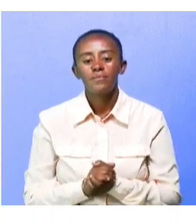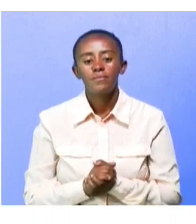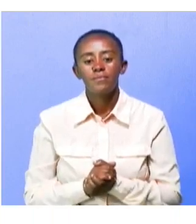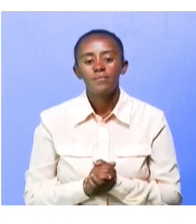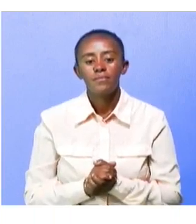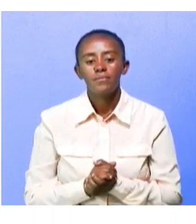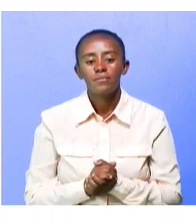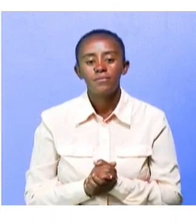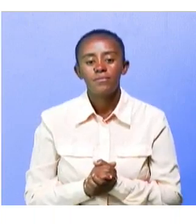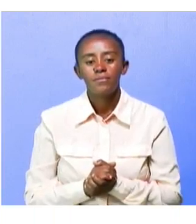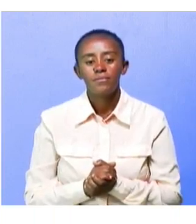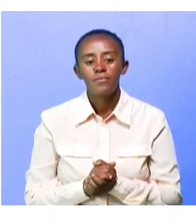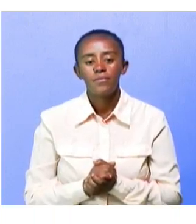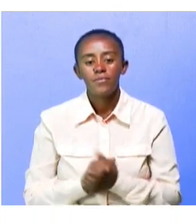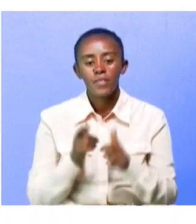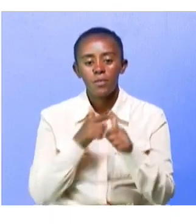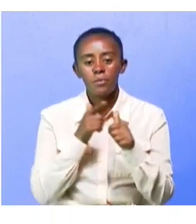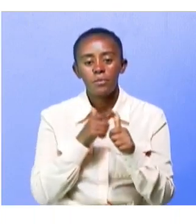Good. We have to